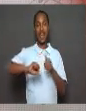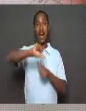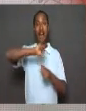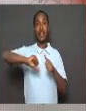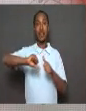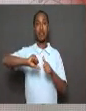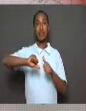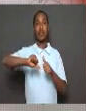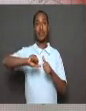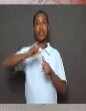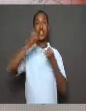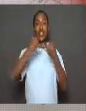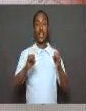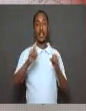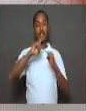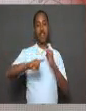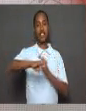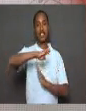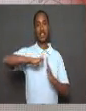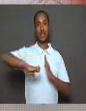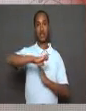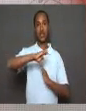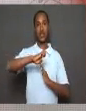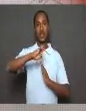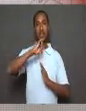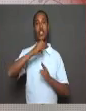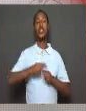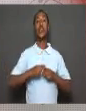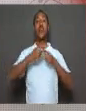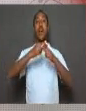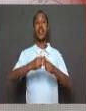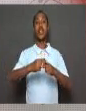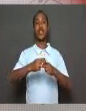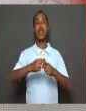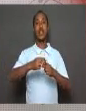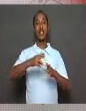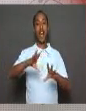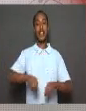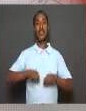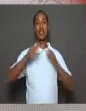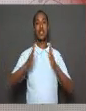that shares the valence electrons is known as the acceptor.